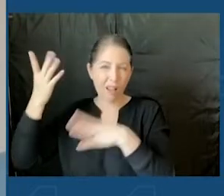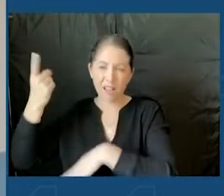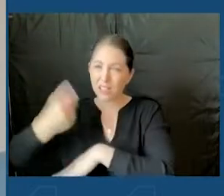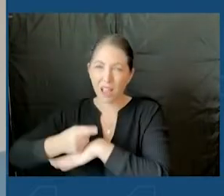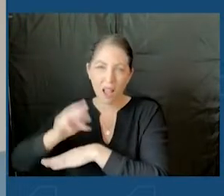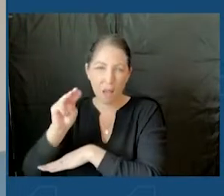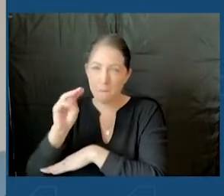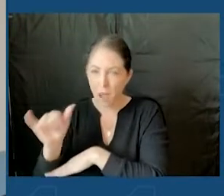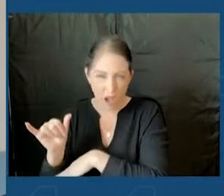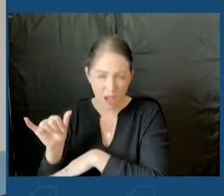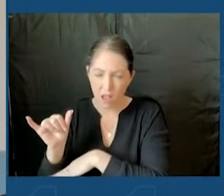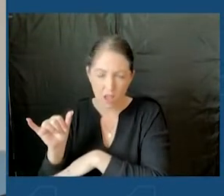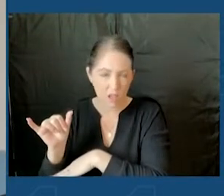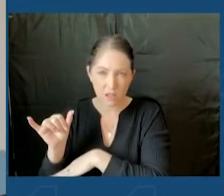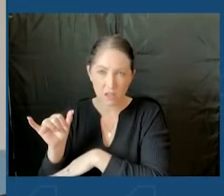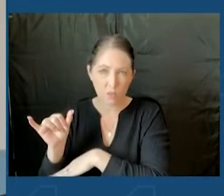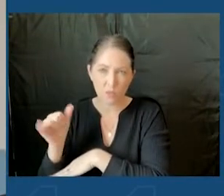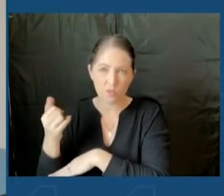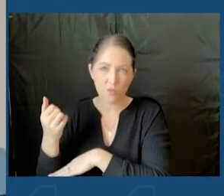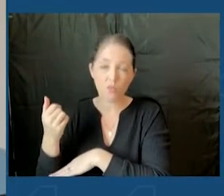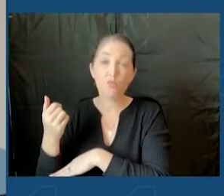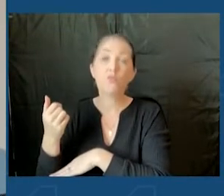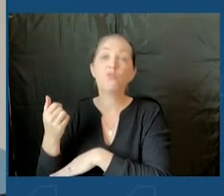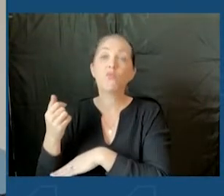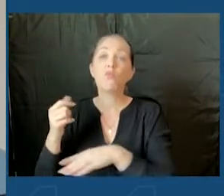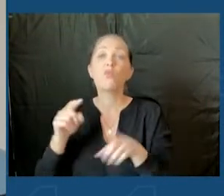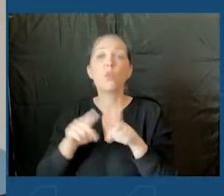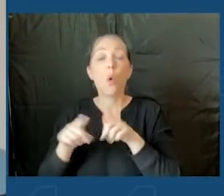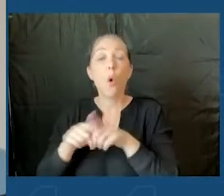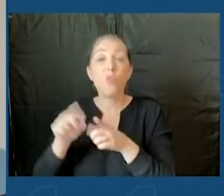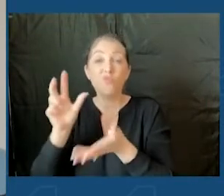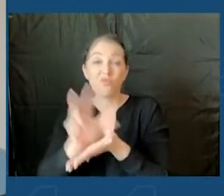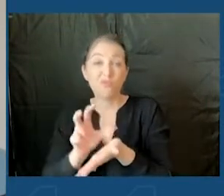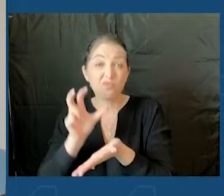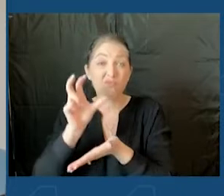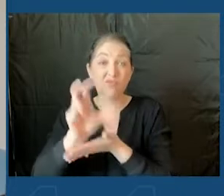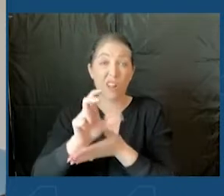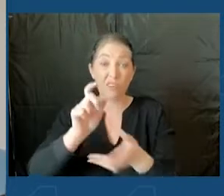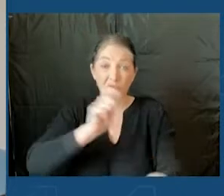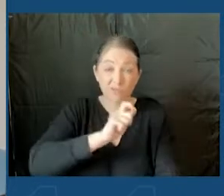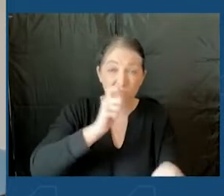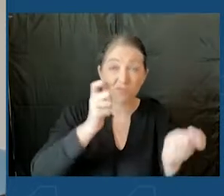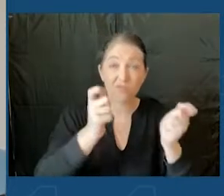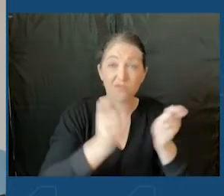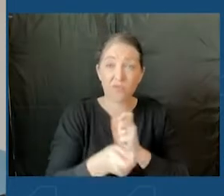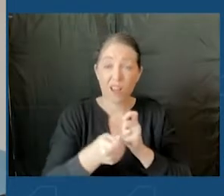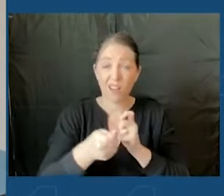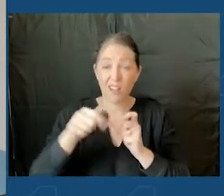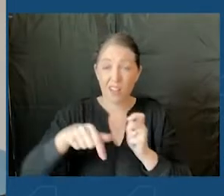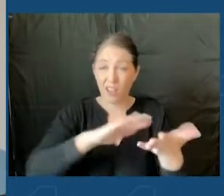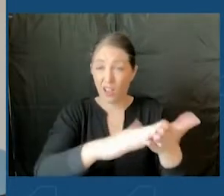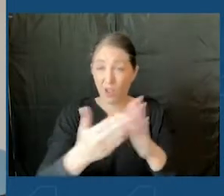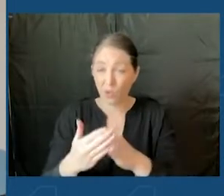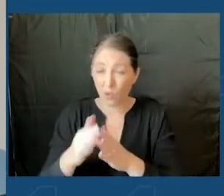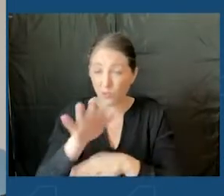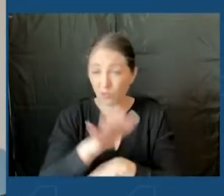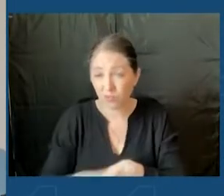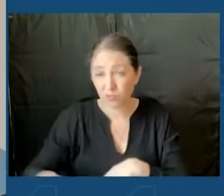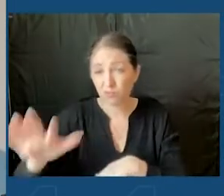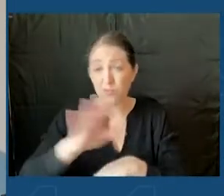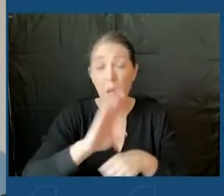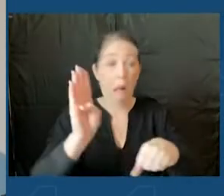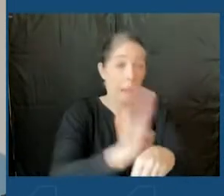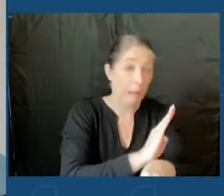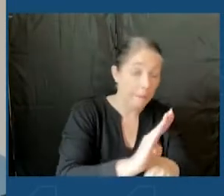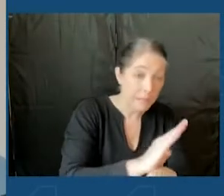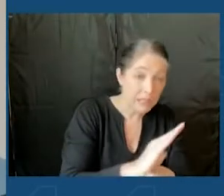May. We're also investing in changing the landscape of this community. The businesses, the corridor,